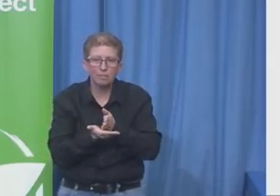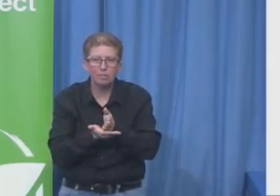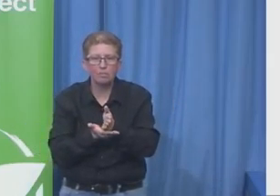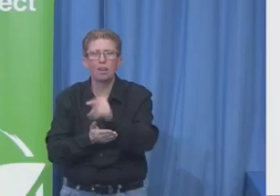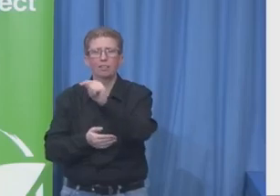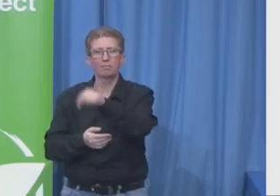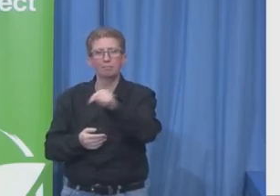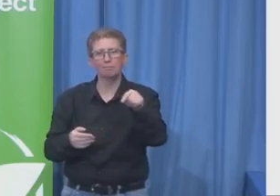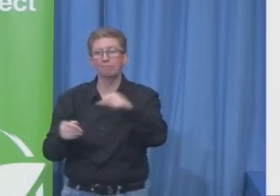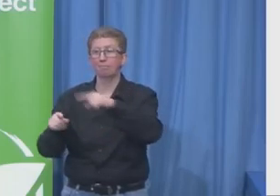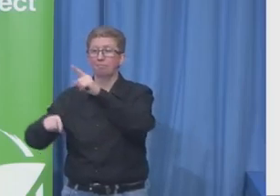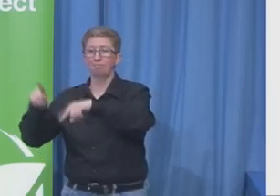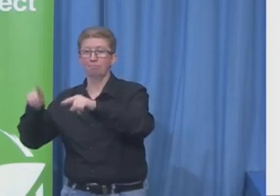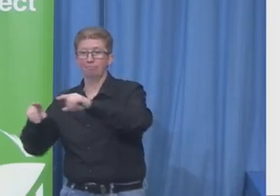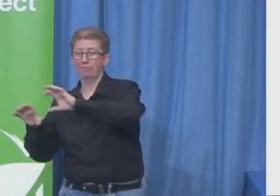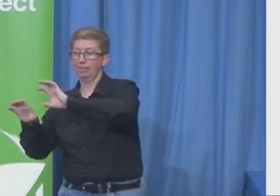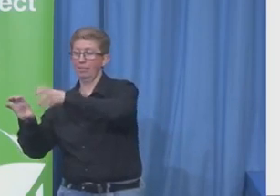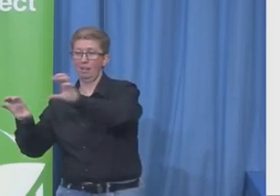have